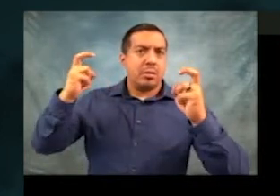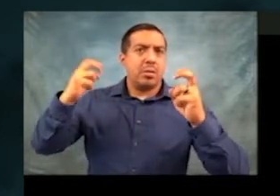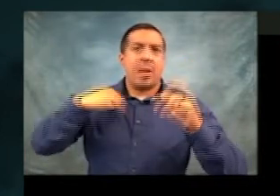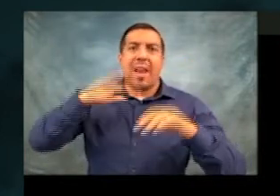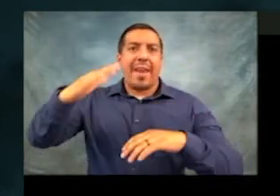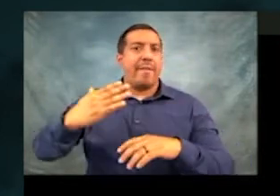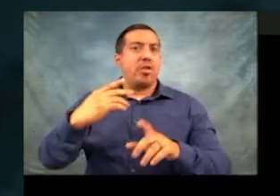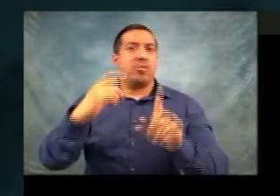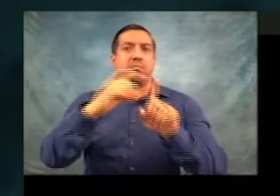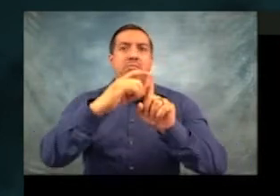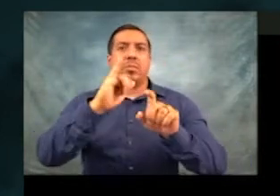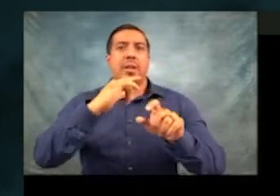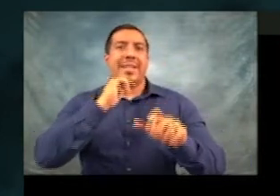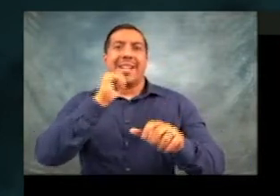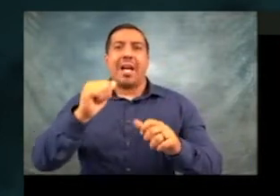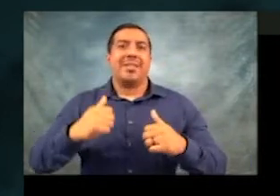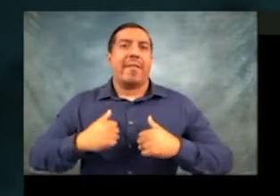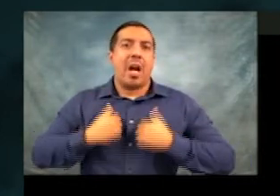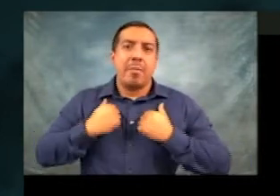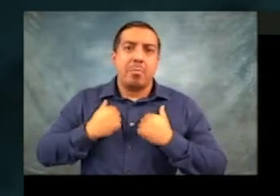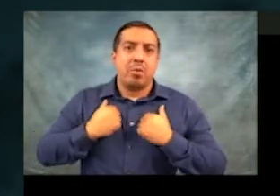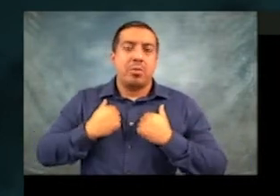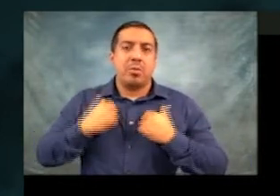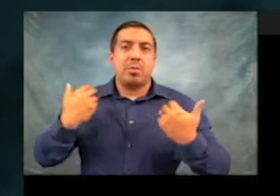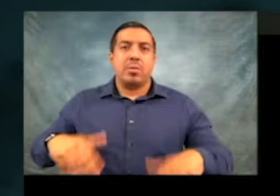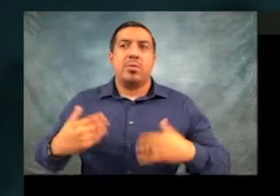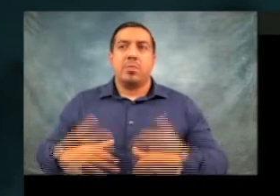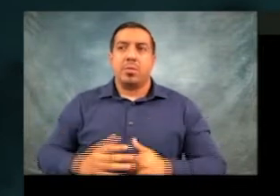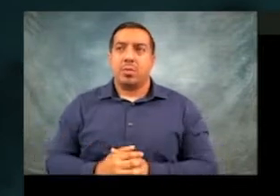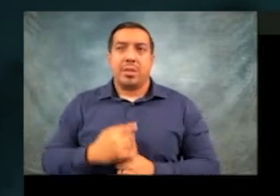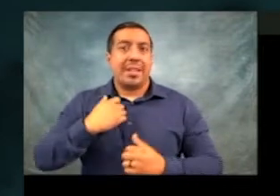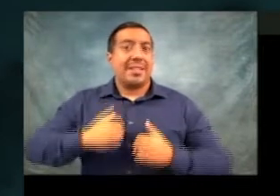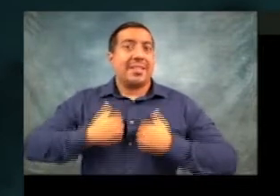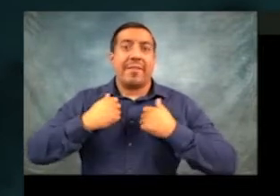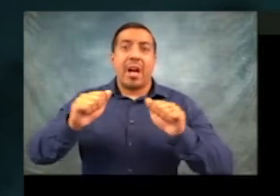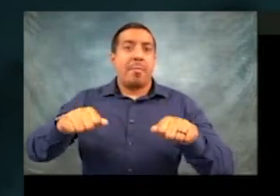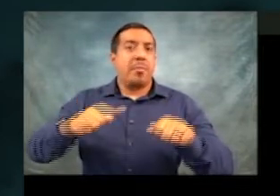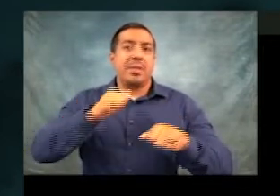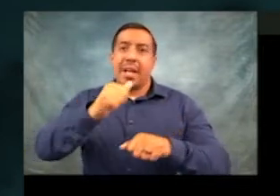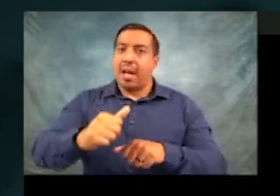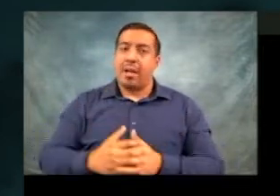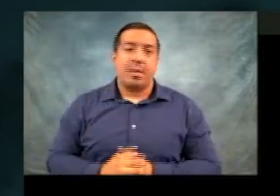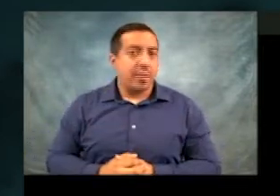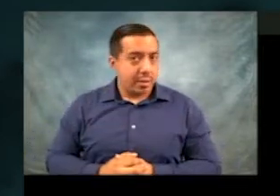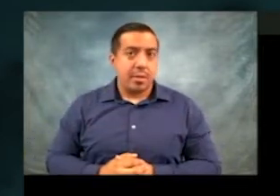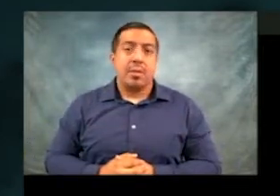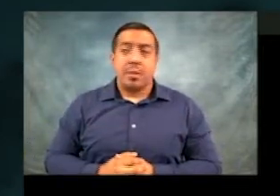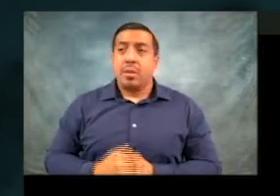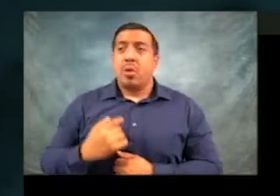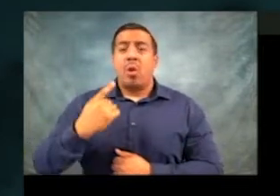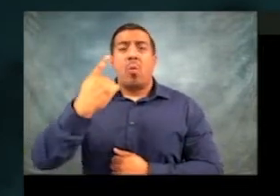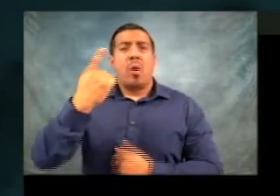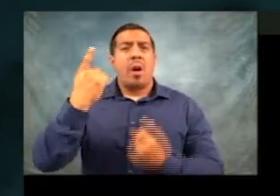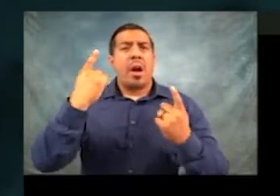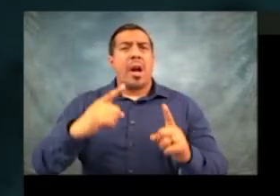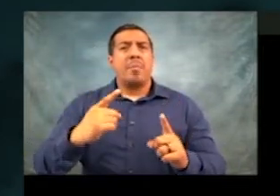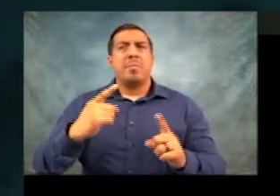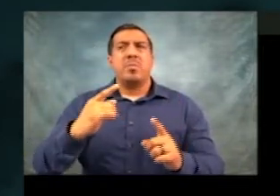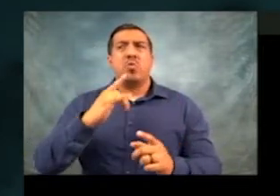to you why we did so in the next few slides here. First things first, what